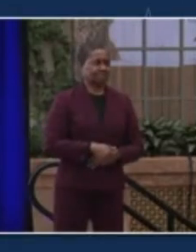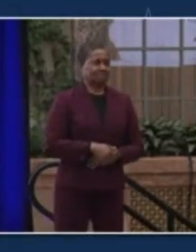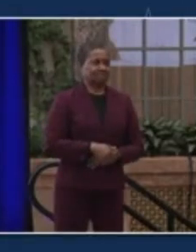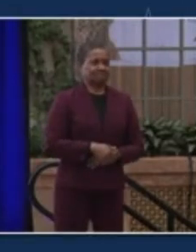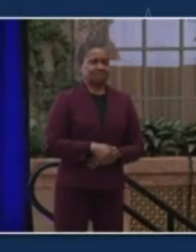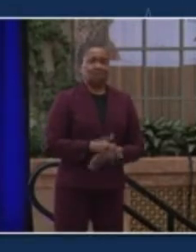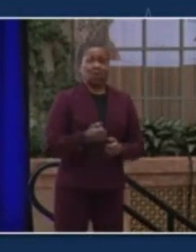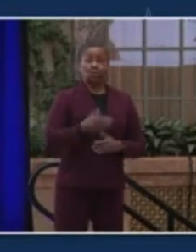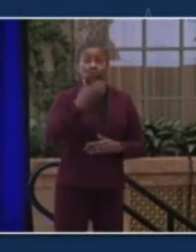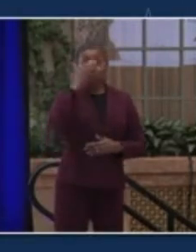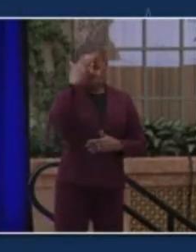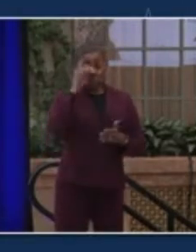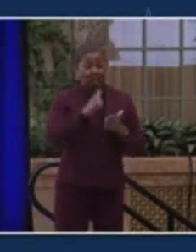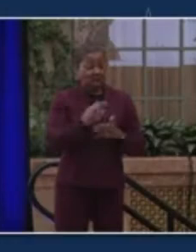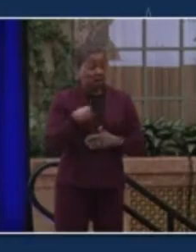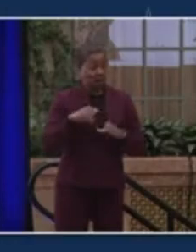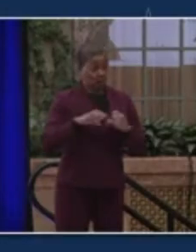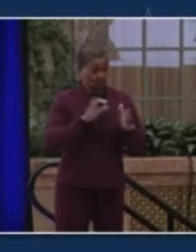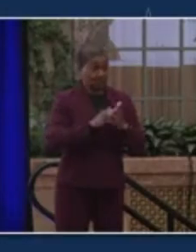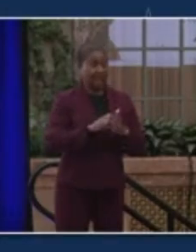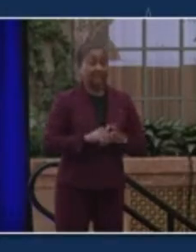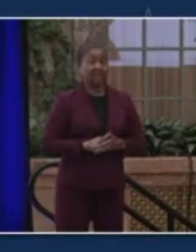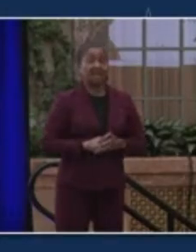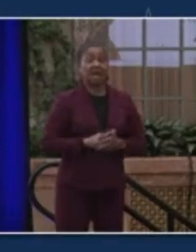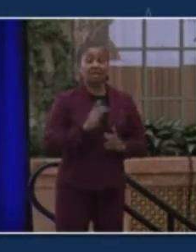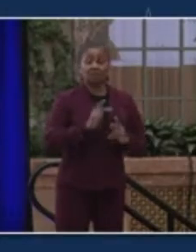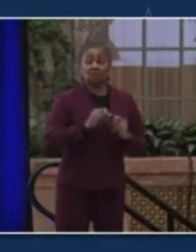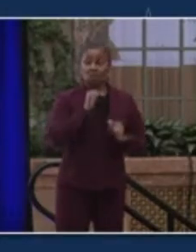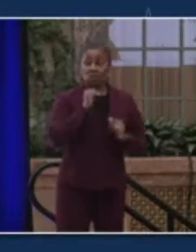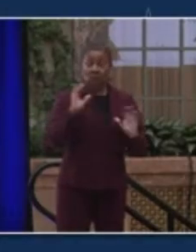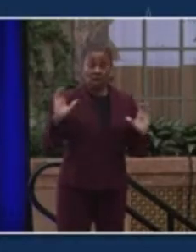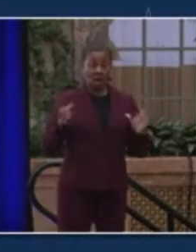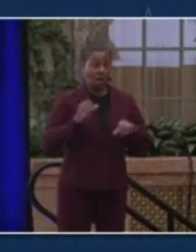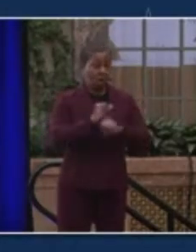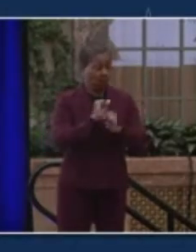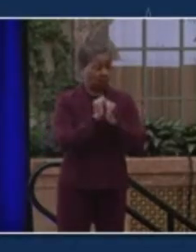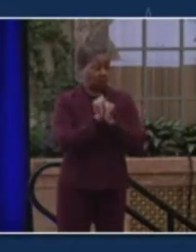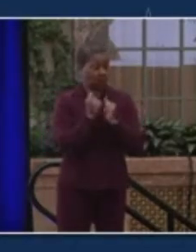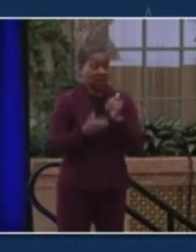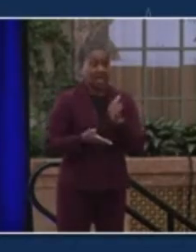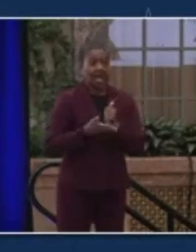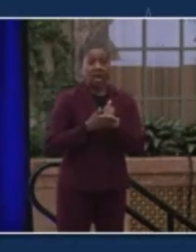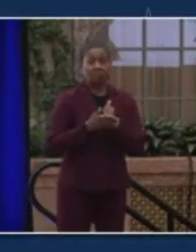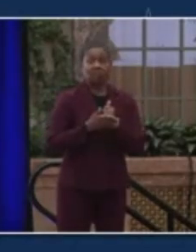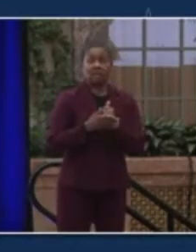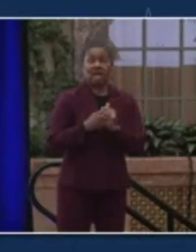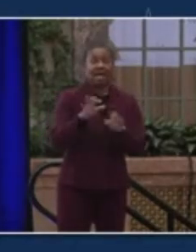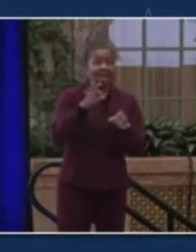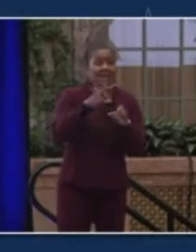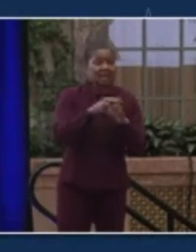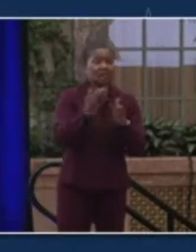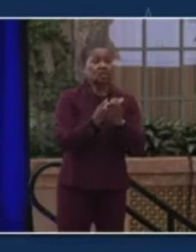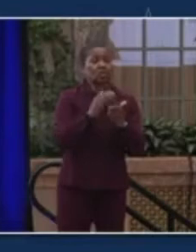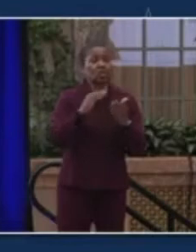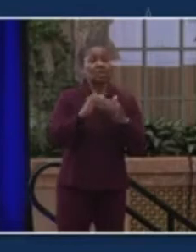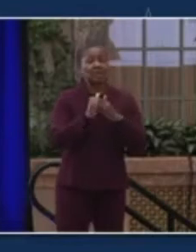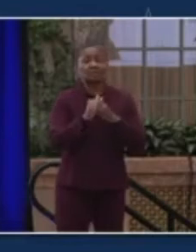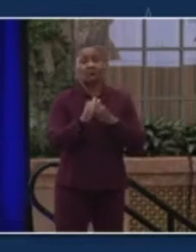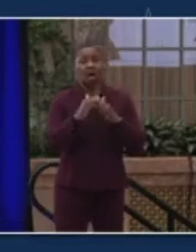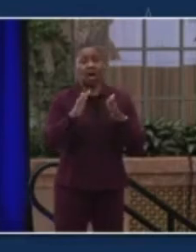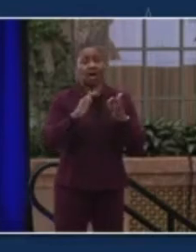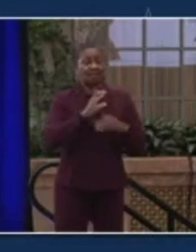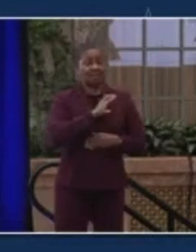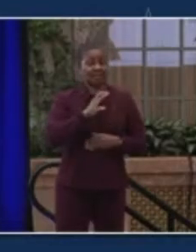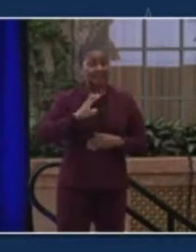And I want you to know that we're doing that, those people who came together. We've helped elect new leaders to the city council, to